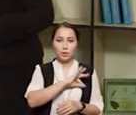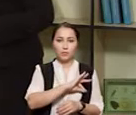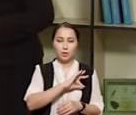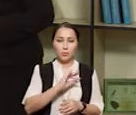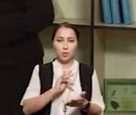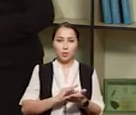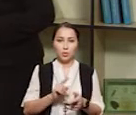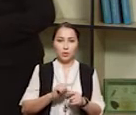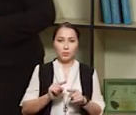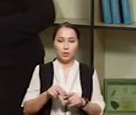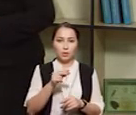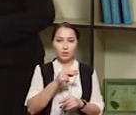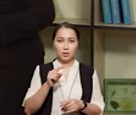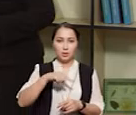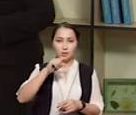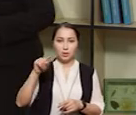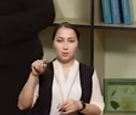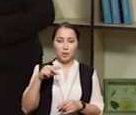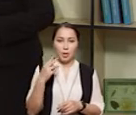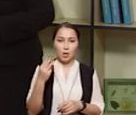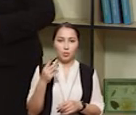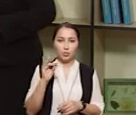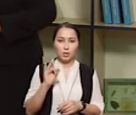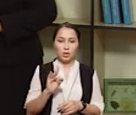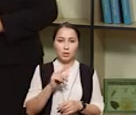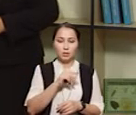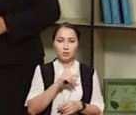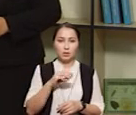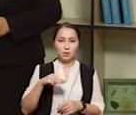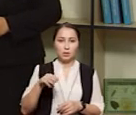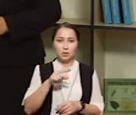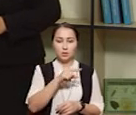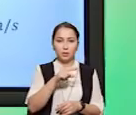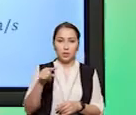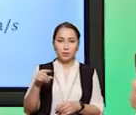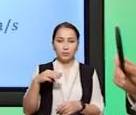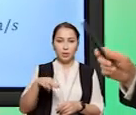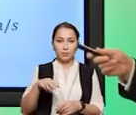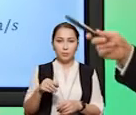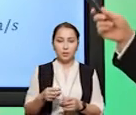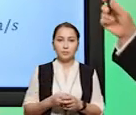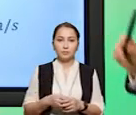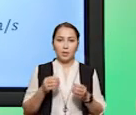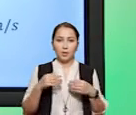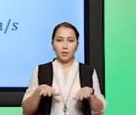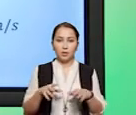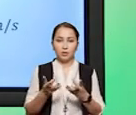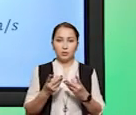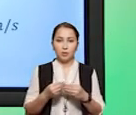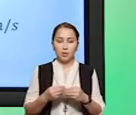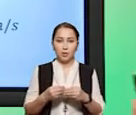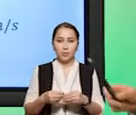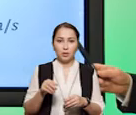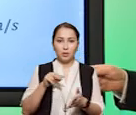o'rtacha tezlik tengiydi ildiz ostida 3rt taqsim mg. Yechish: son qiymatlarini